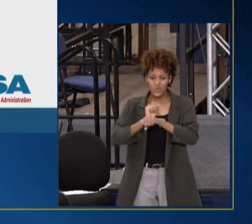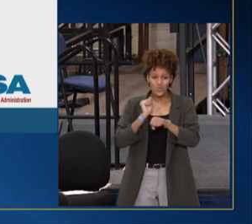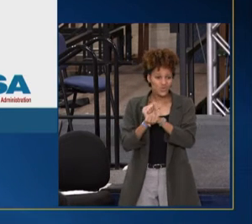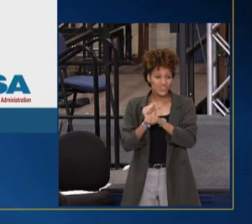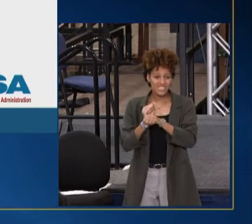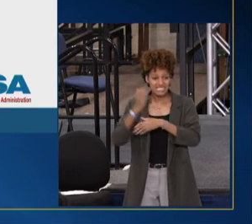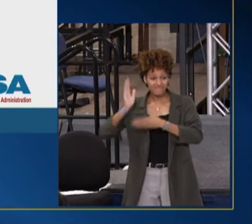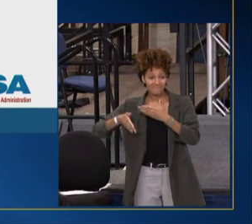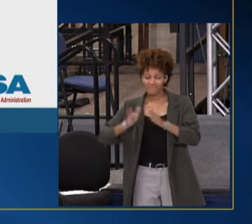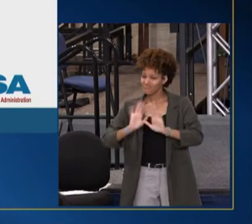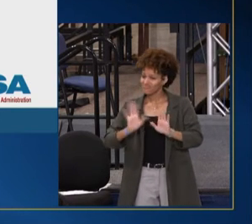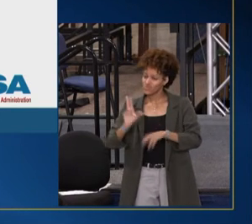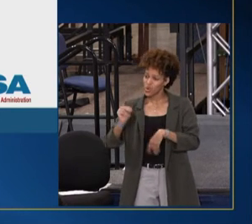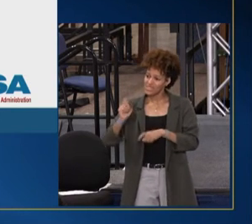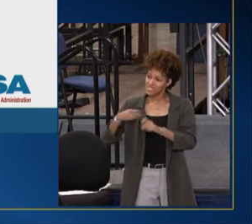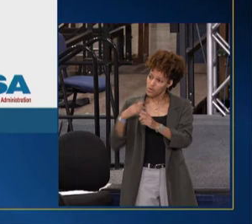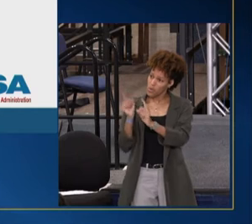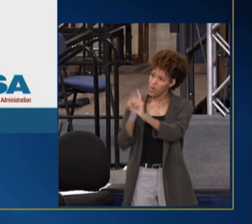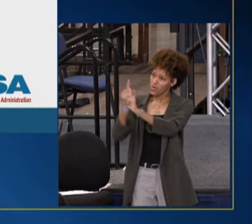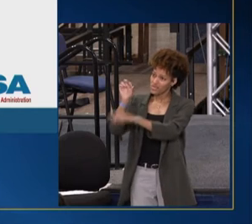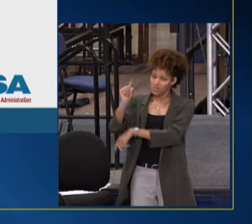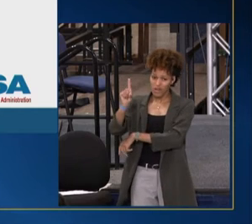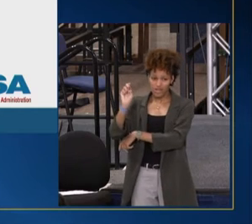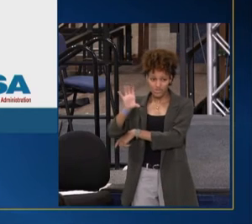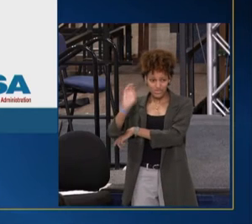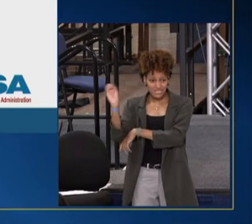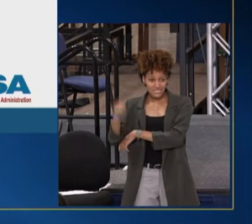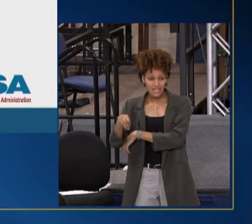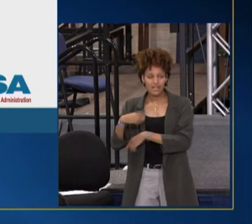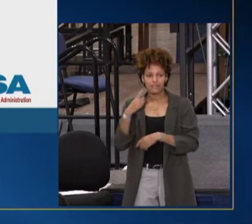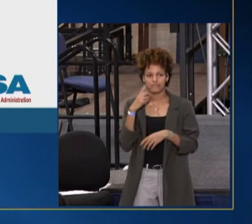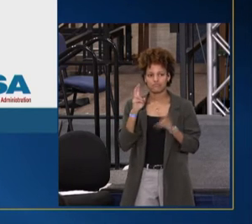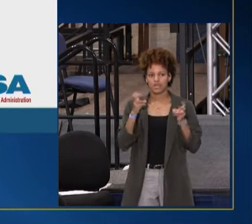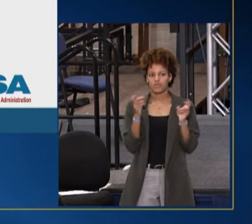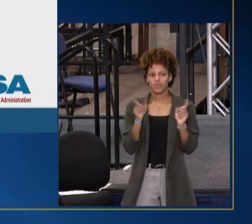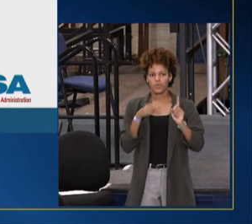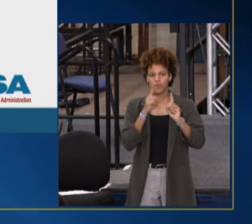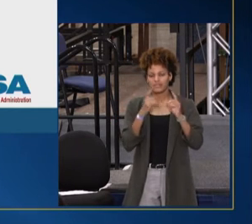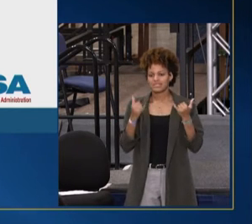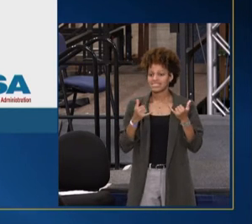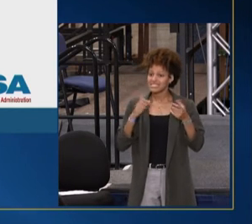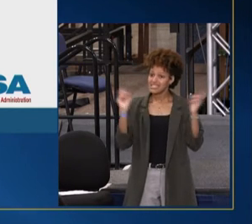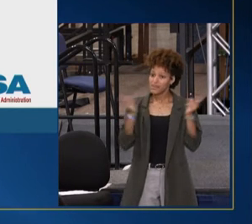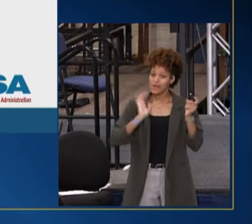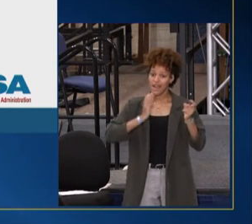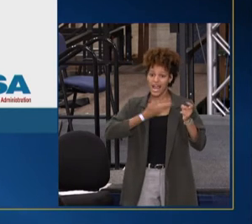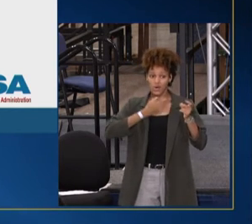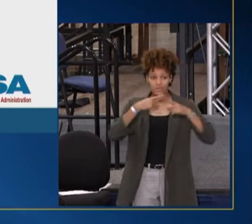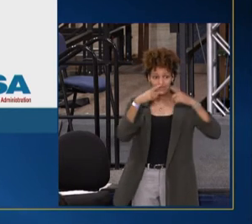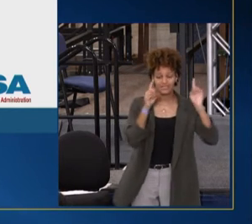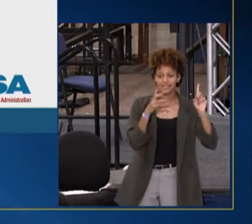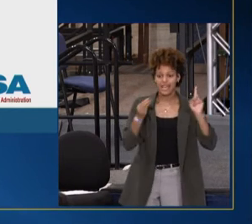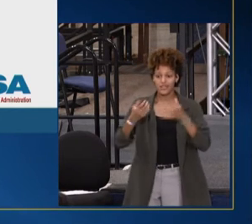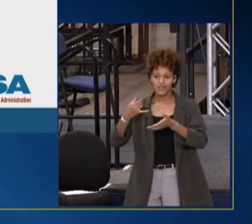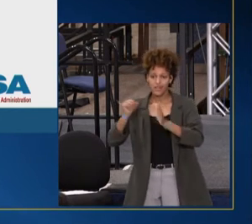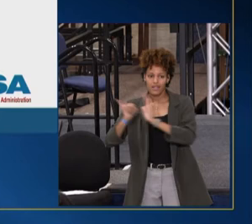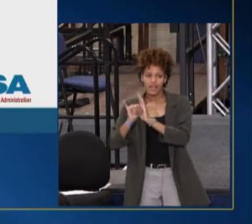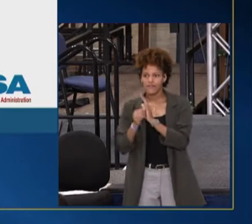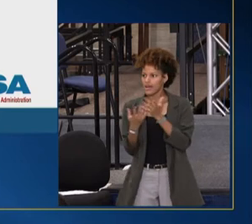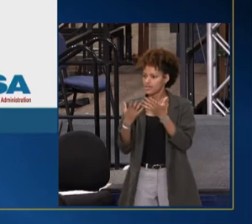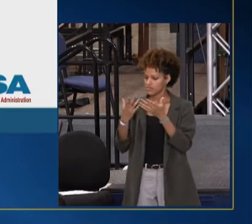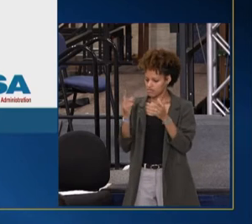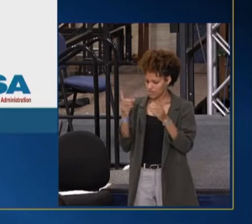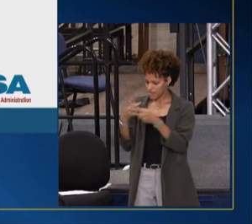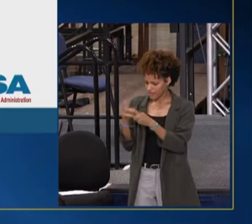done. And so, you know, the title of this session, I think, is celebrating our gains and recognizing what we need to do going